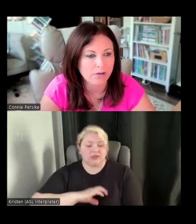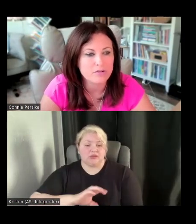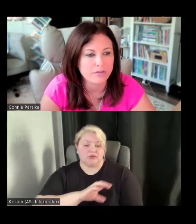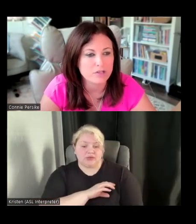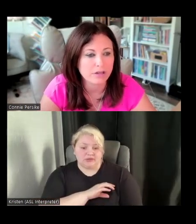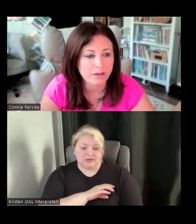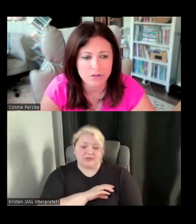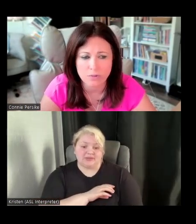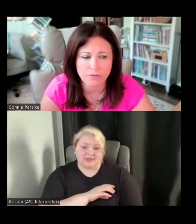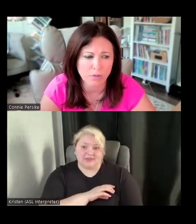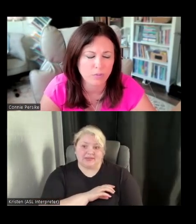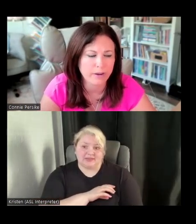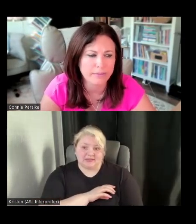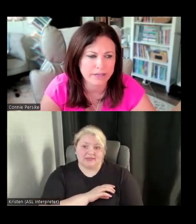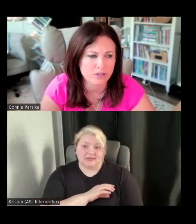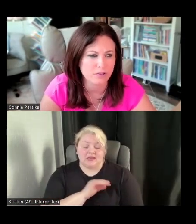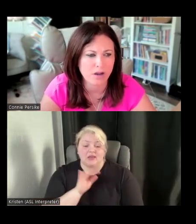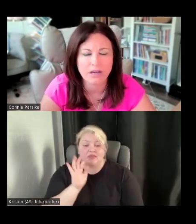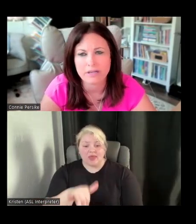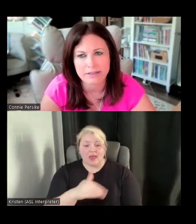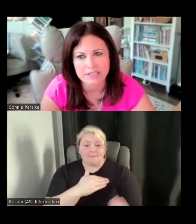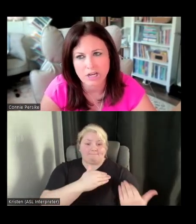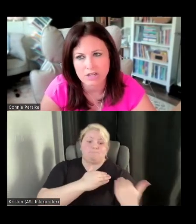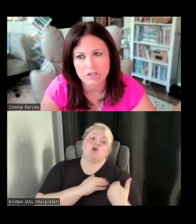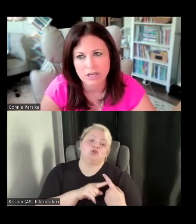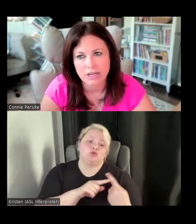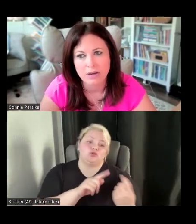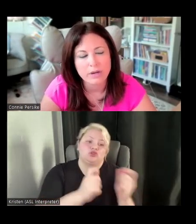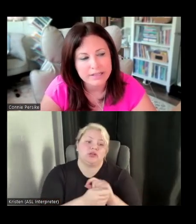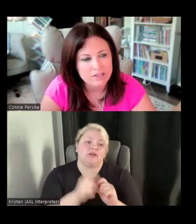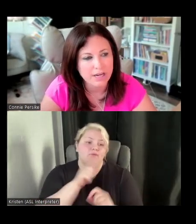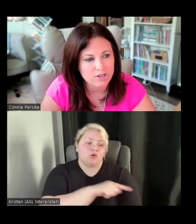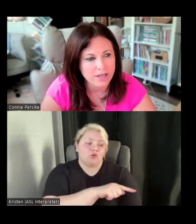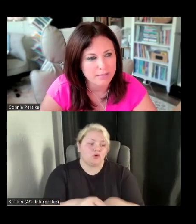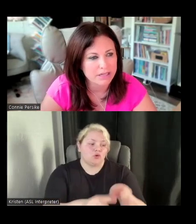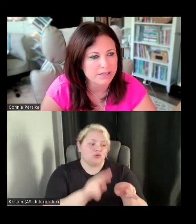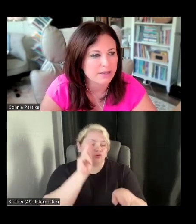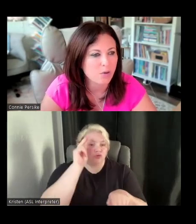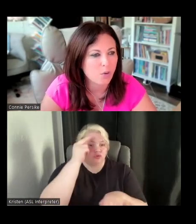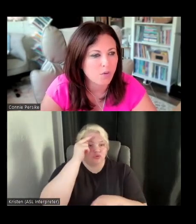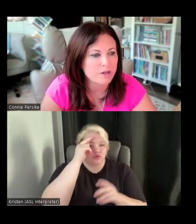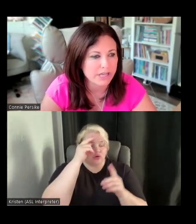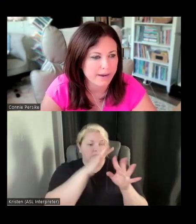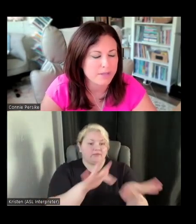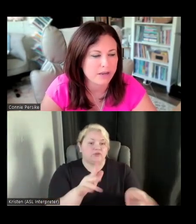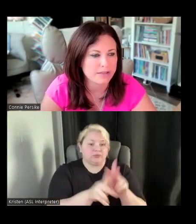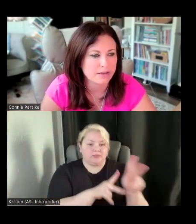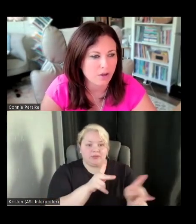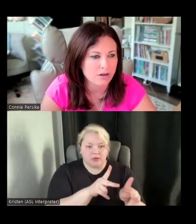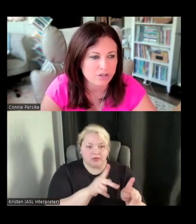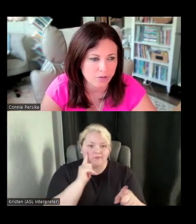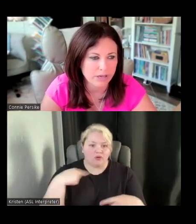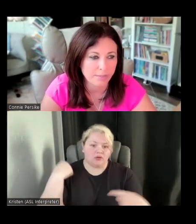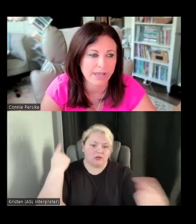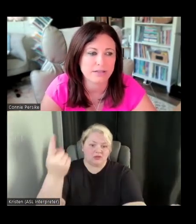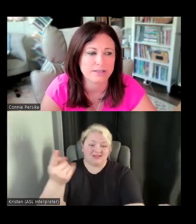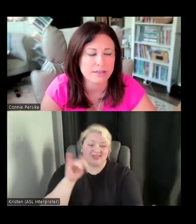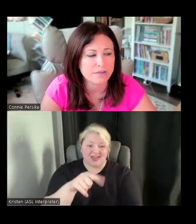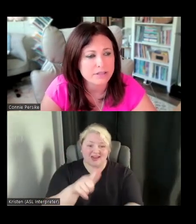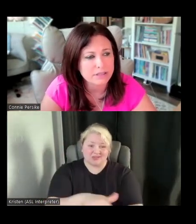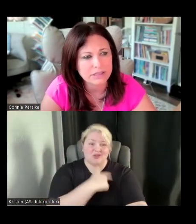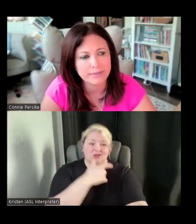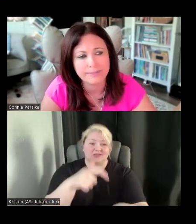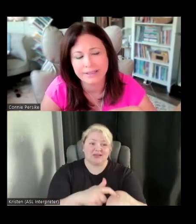on the neurodivergent individual for way, way too long, and we need to change that, because over time that has a long-term impact